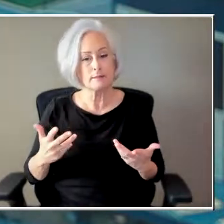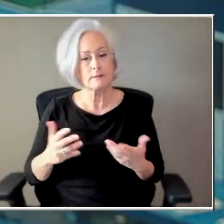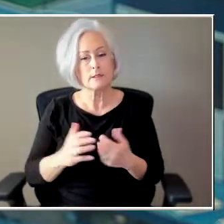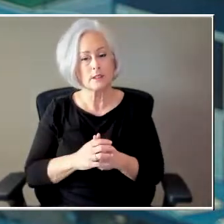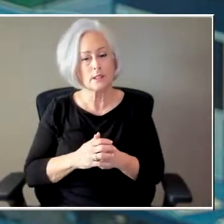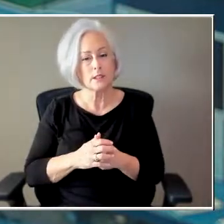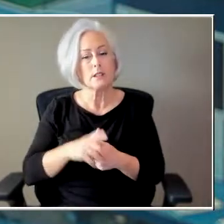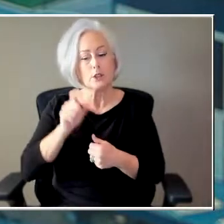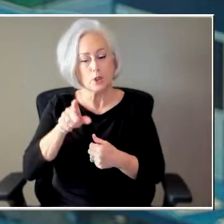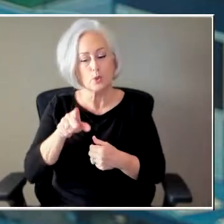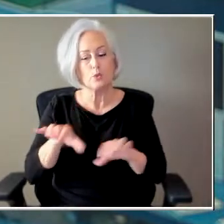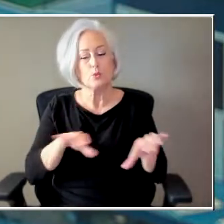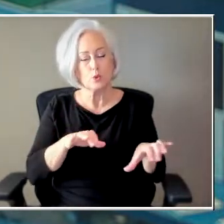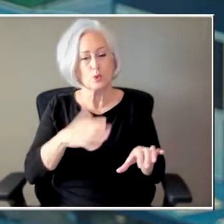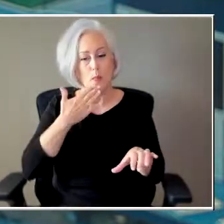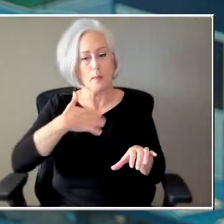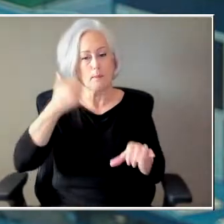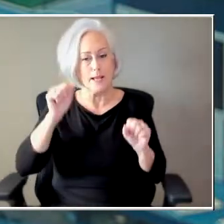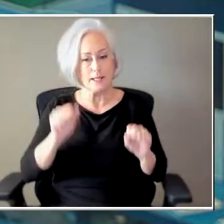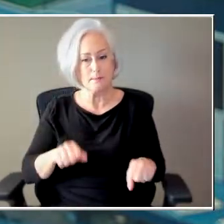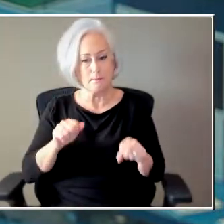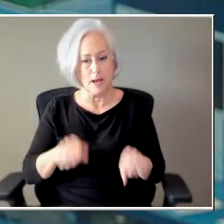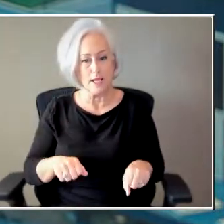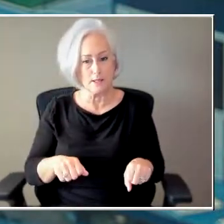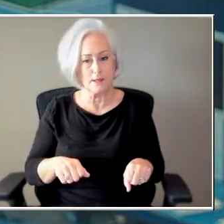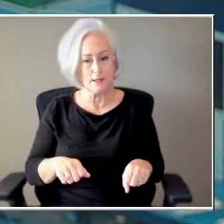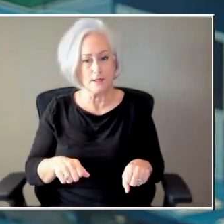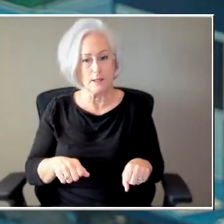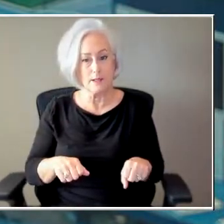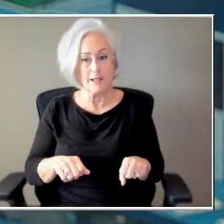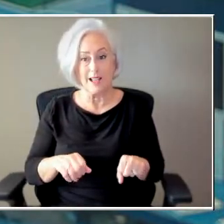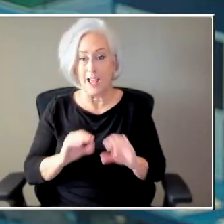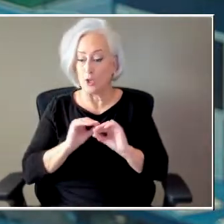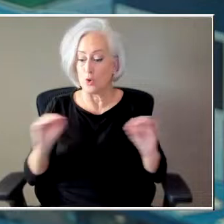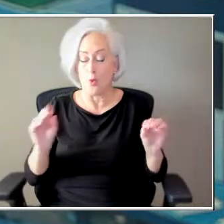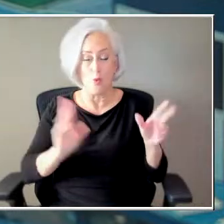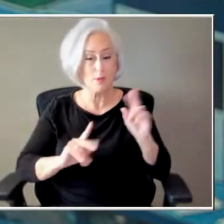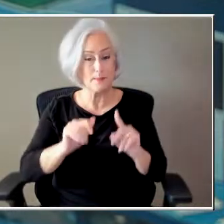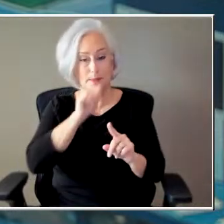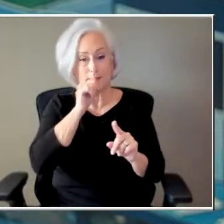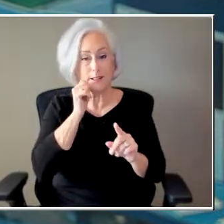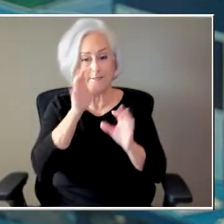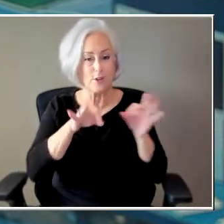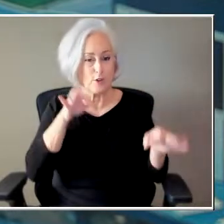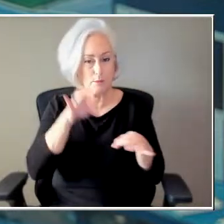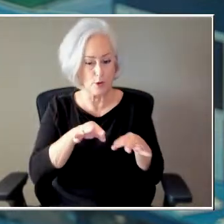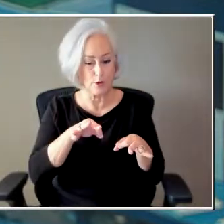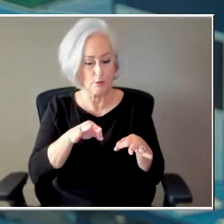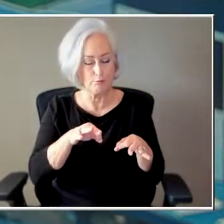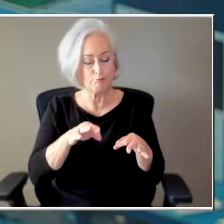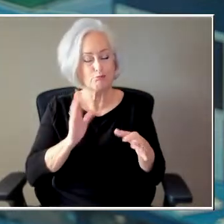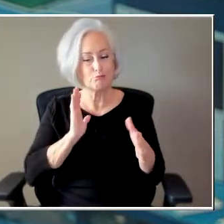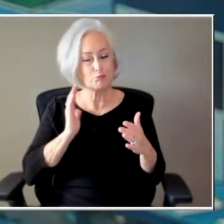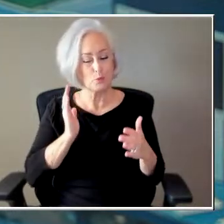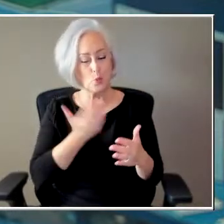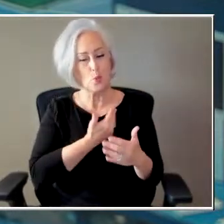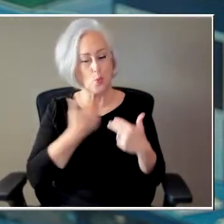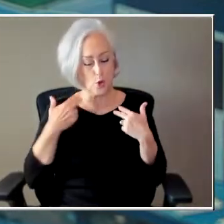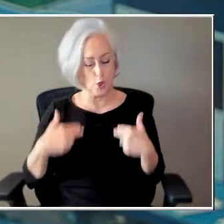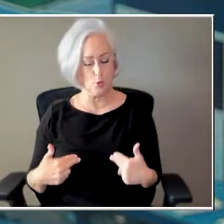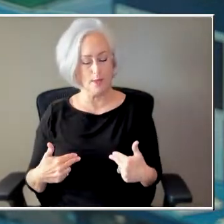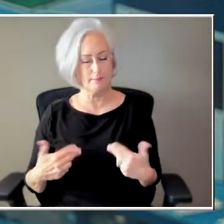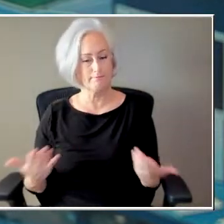you can and nobody suffers perfectly because we're human. And so I think just